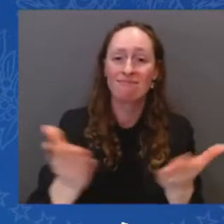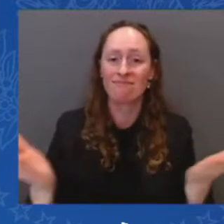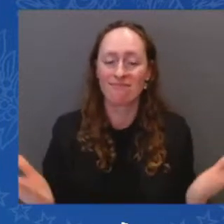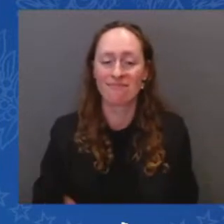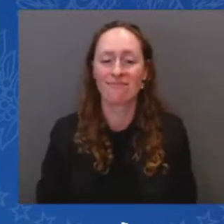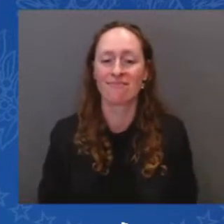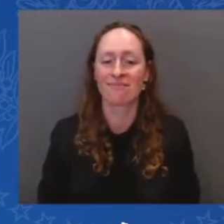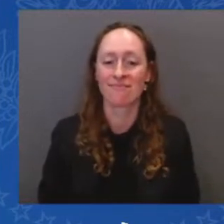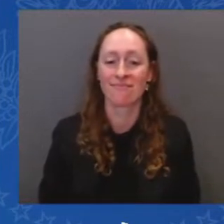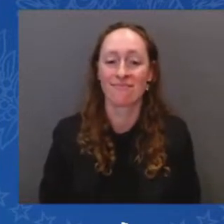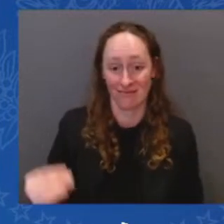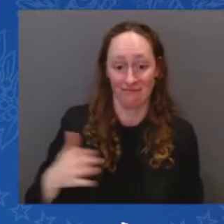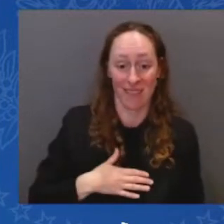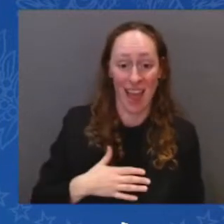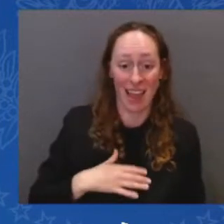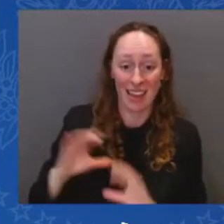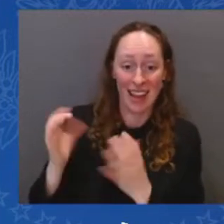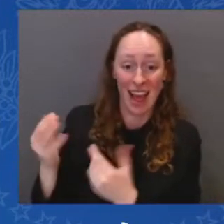hear you shout.